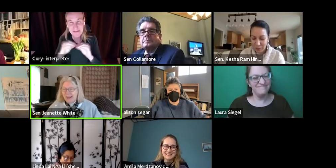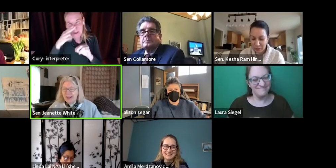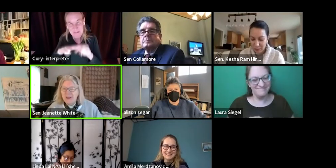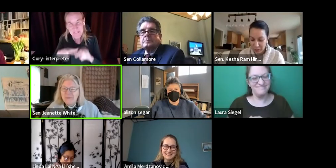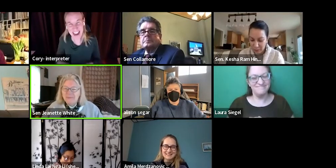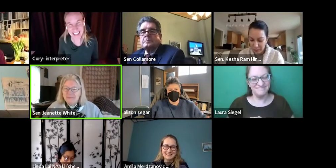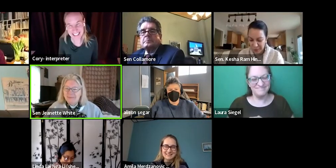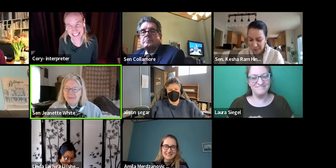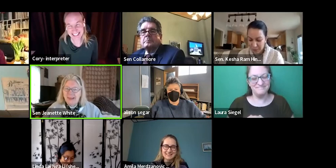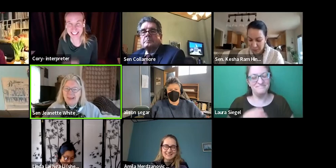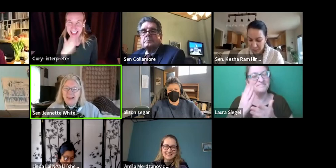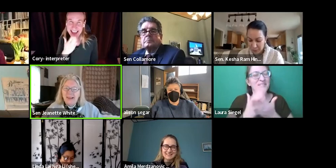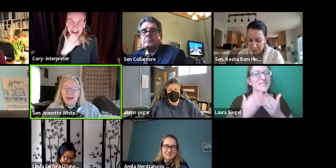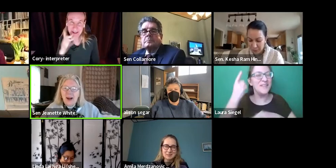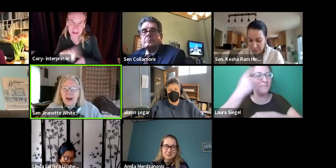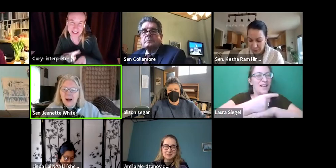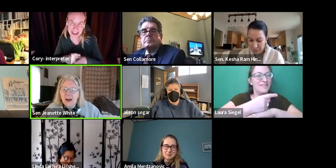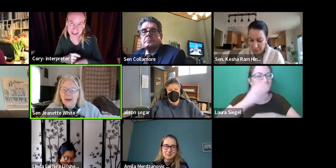Thank you.